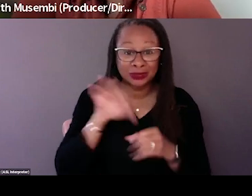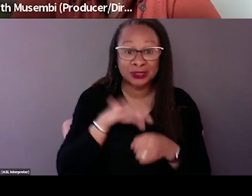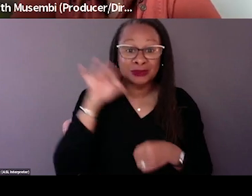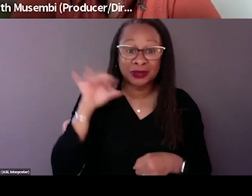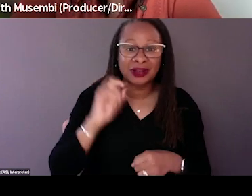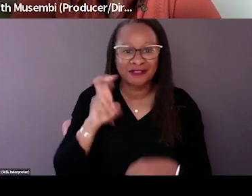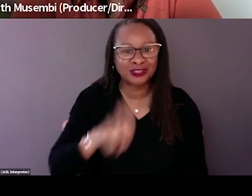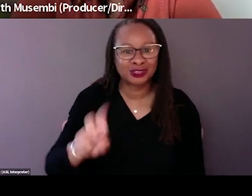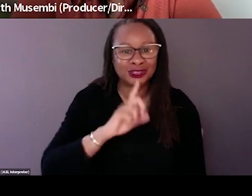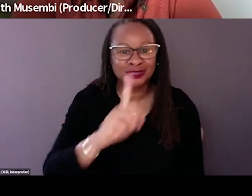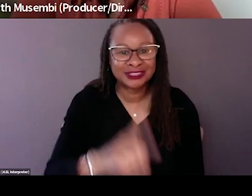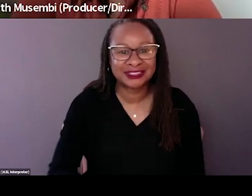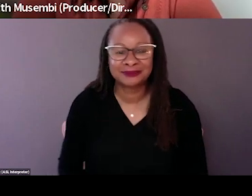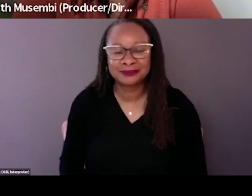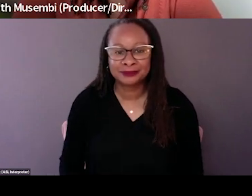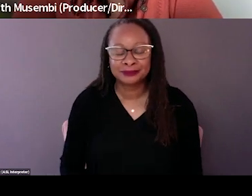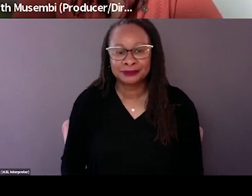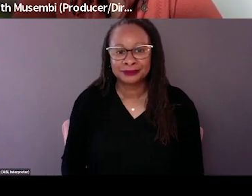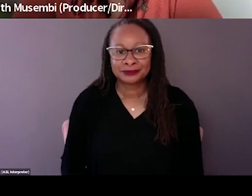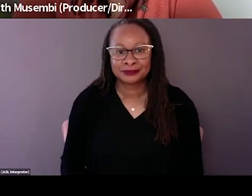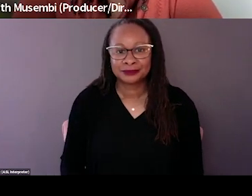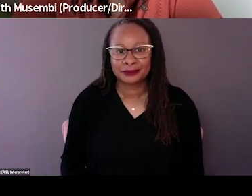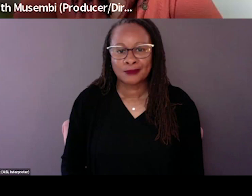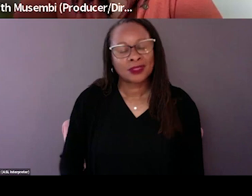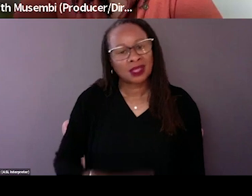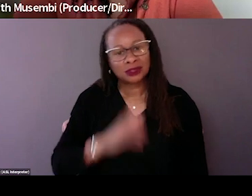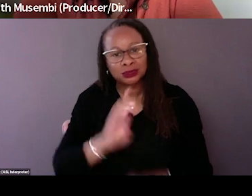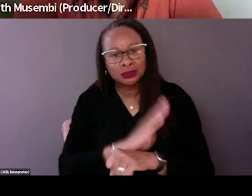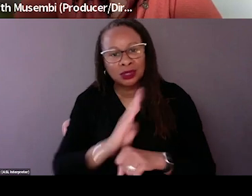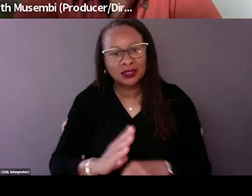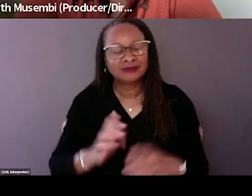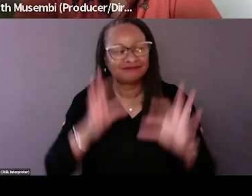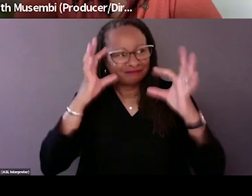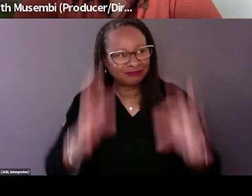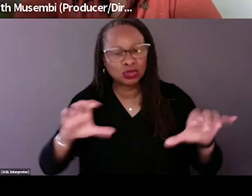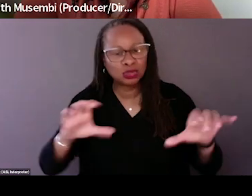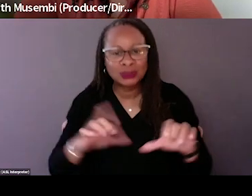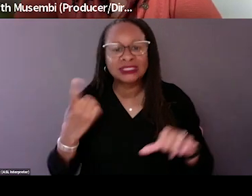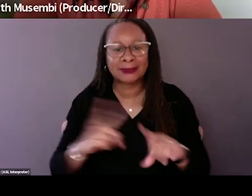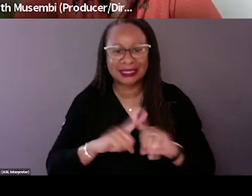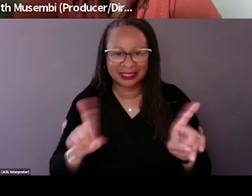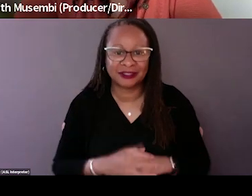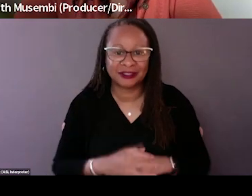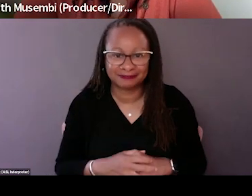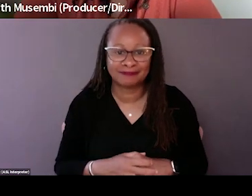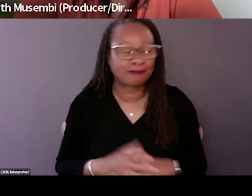really, because it was a genuine intention in doing something different. In